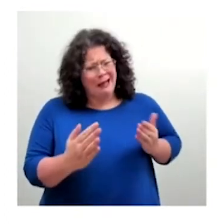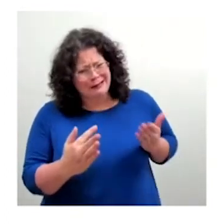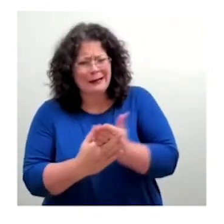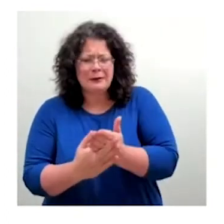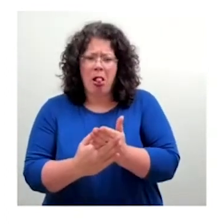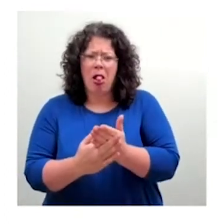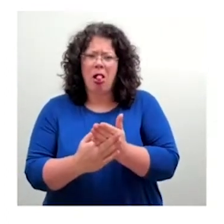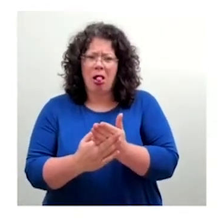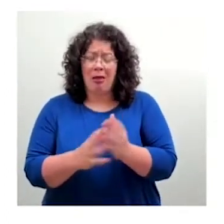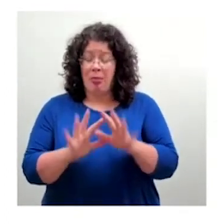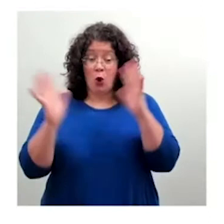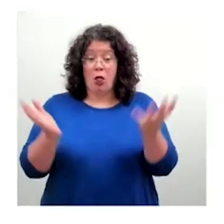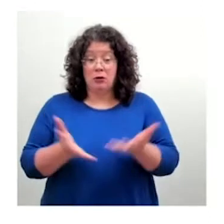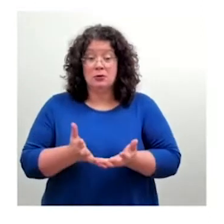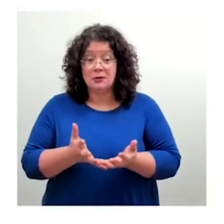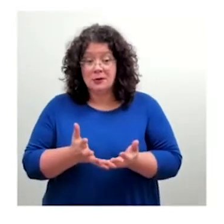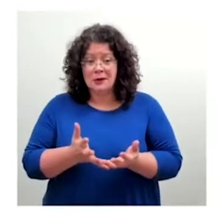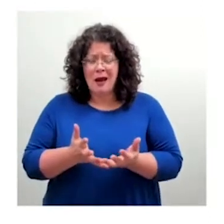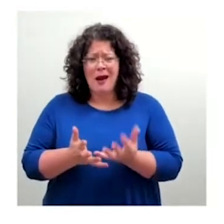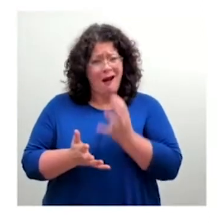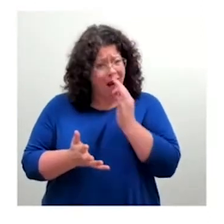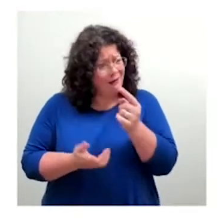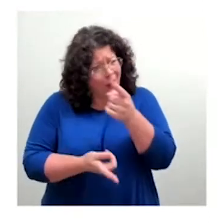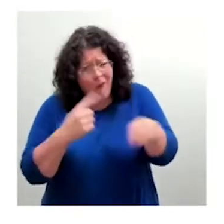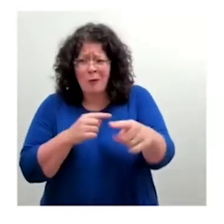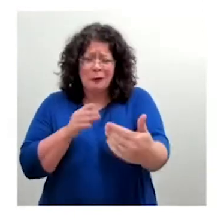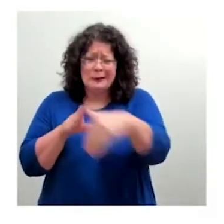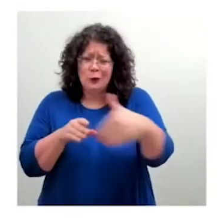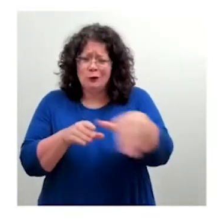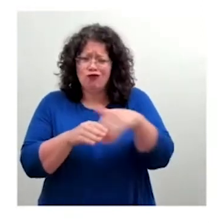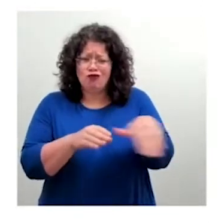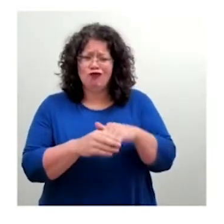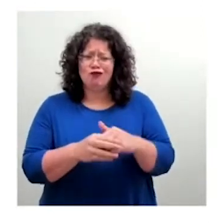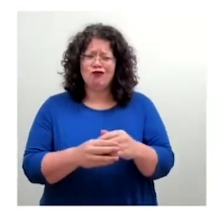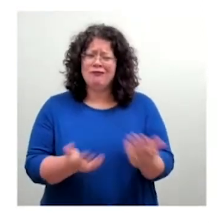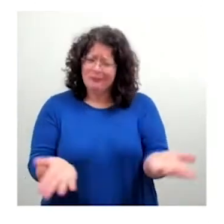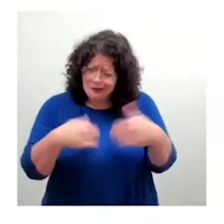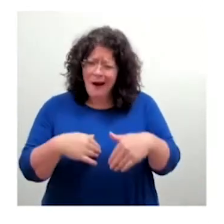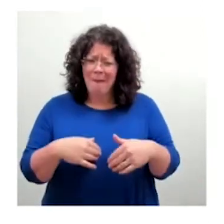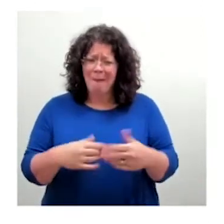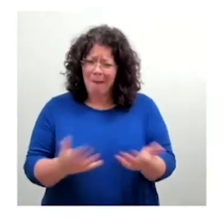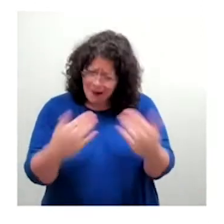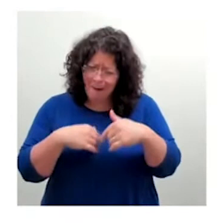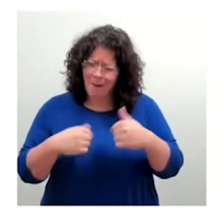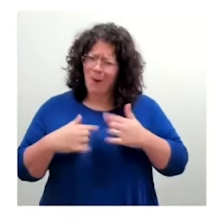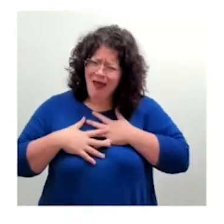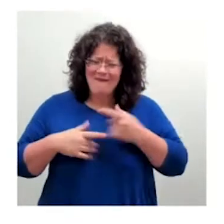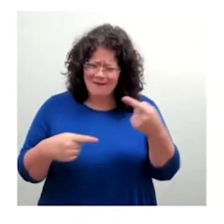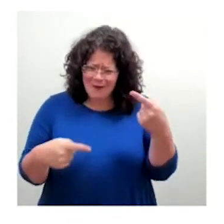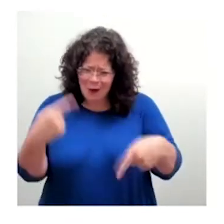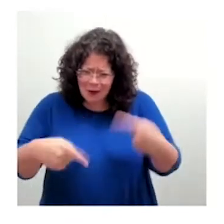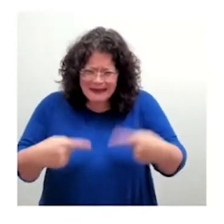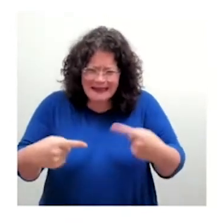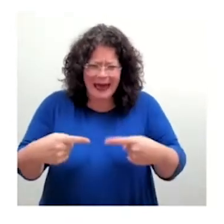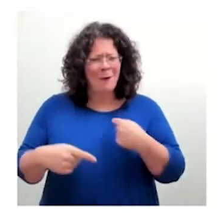top, because that's what is important, getting to make sure that our cities are accessible for all. And smart city technology is something that we've been